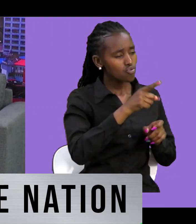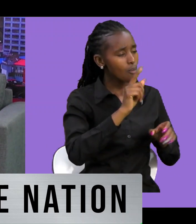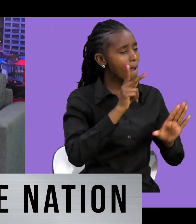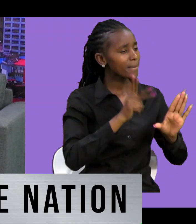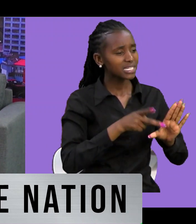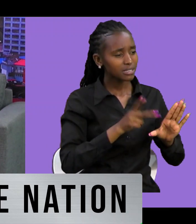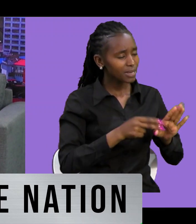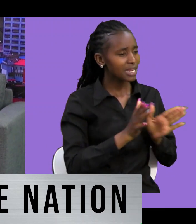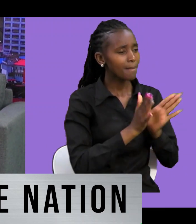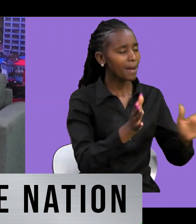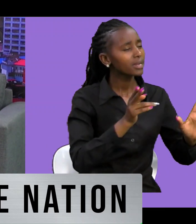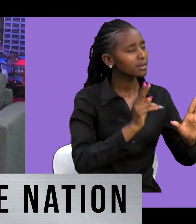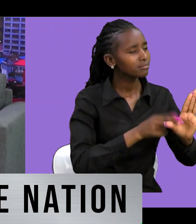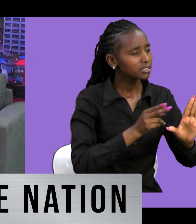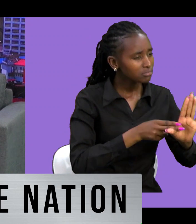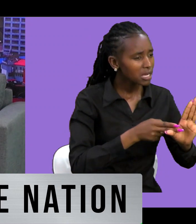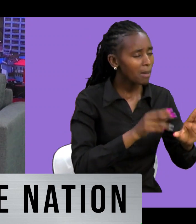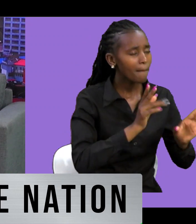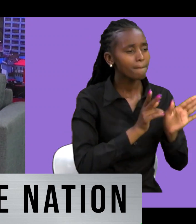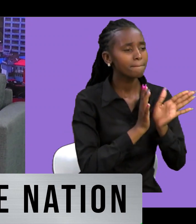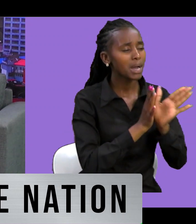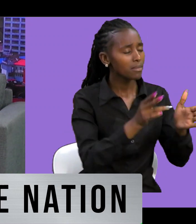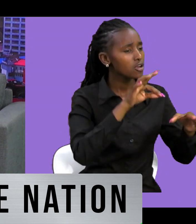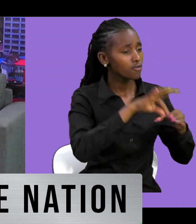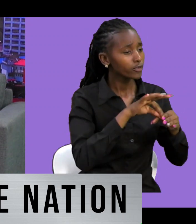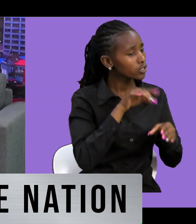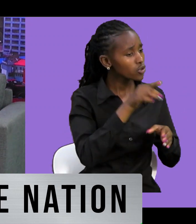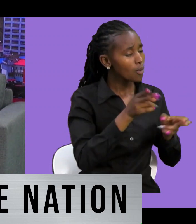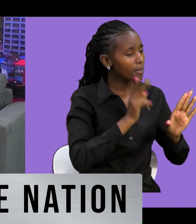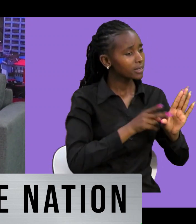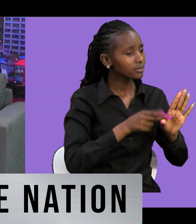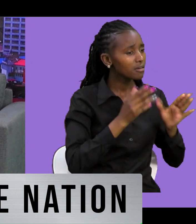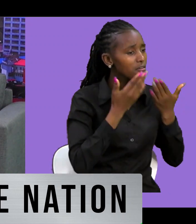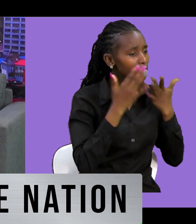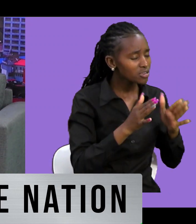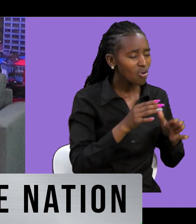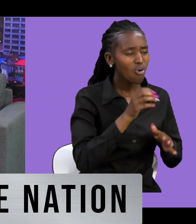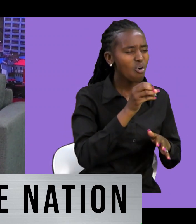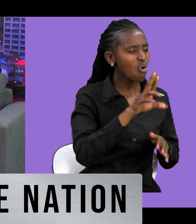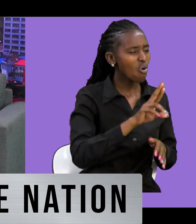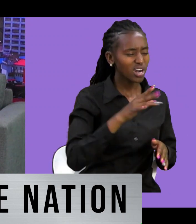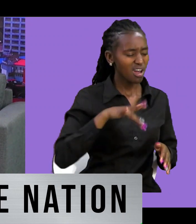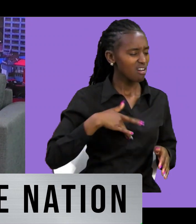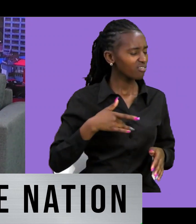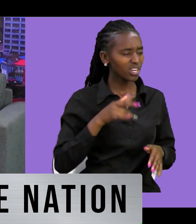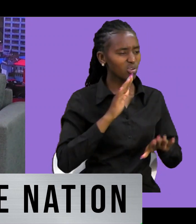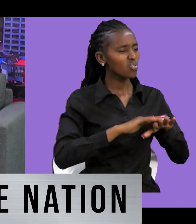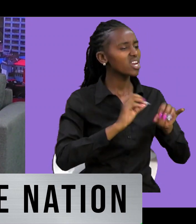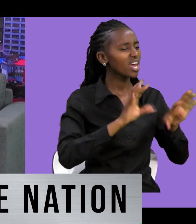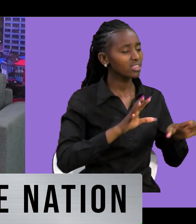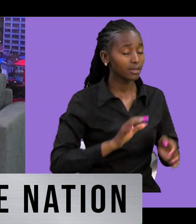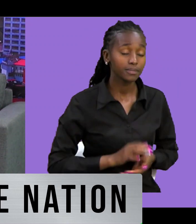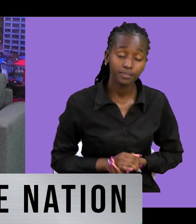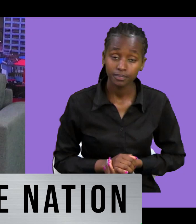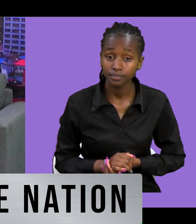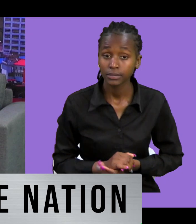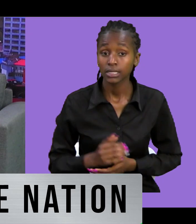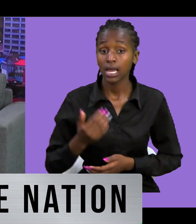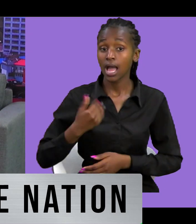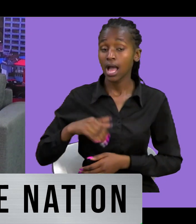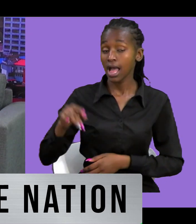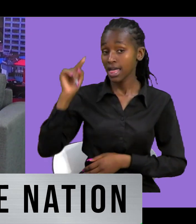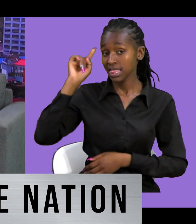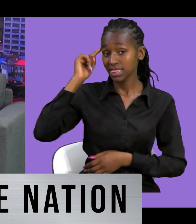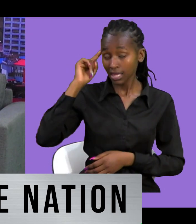participation forums as just, some kind of setup or what? Yeah, okay, to me I can say it